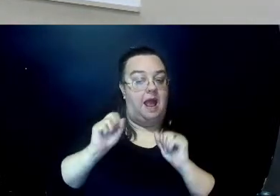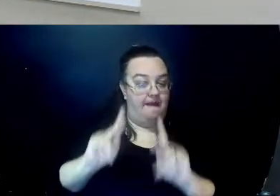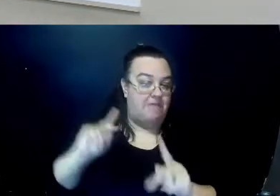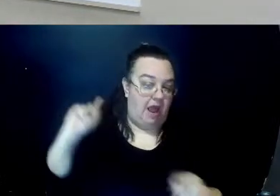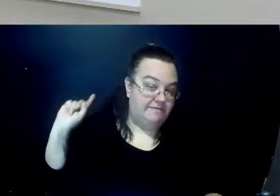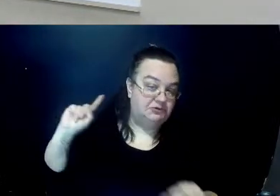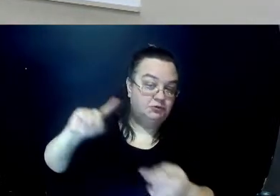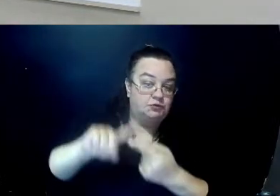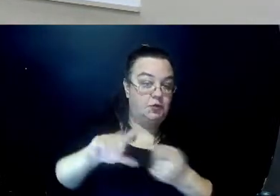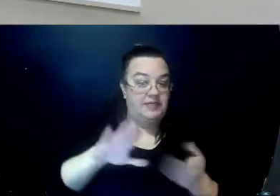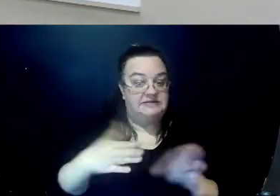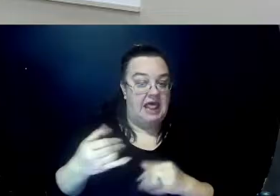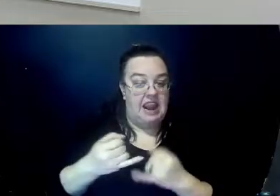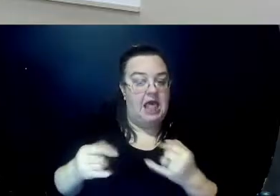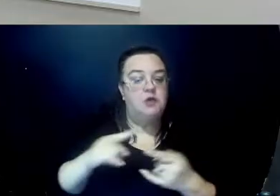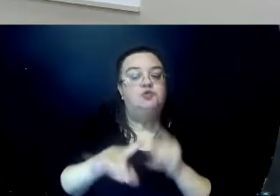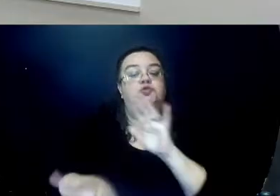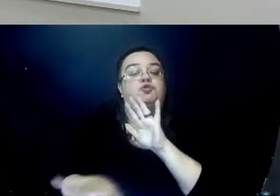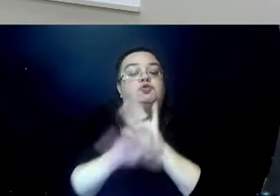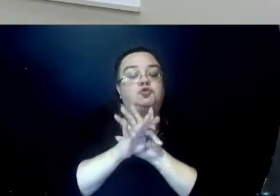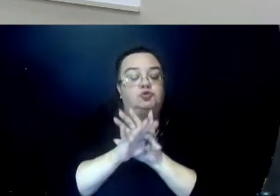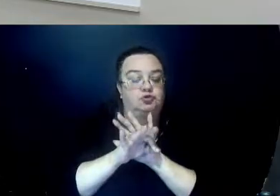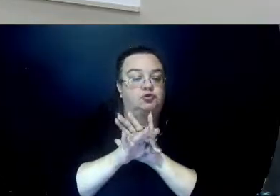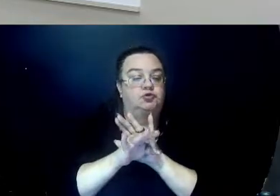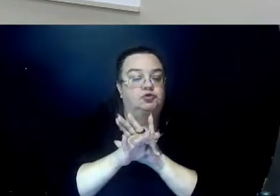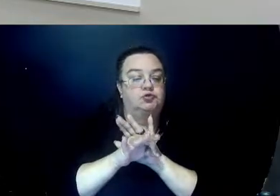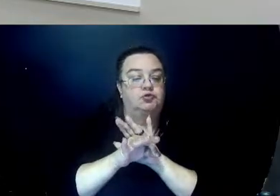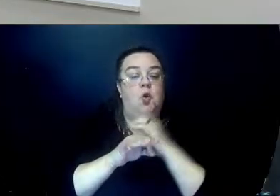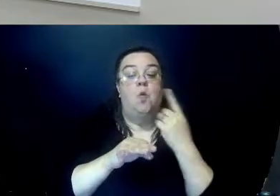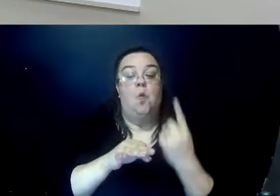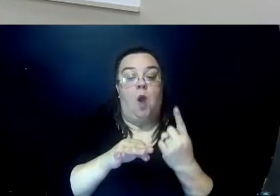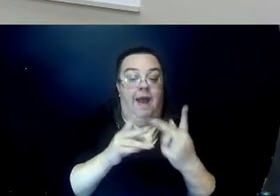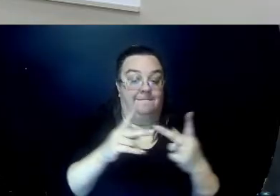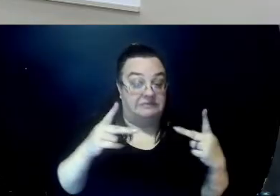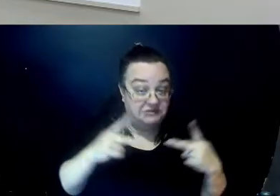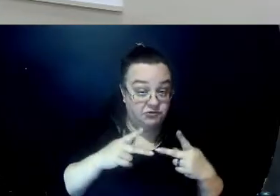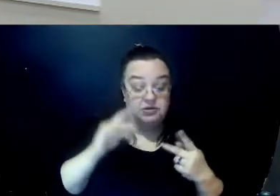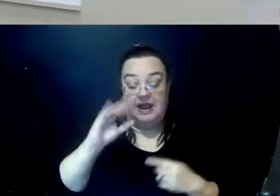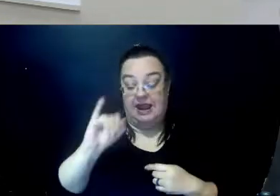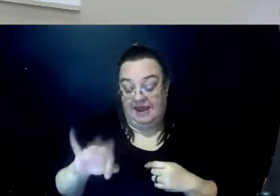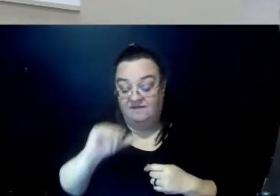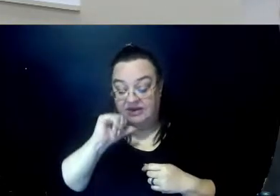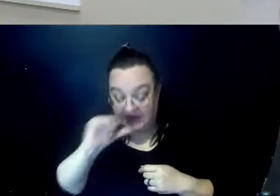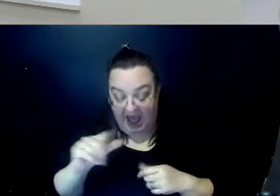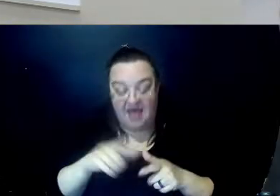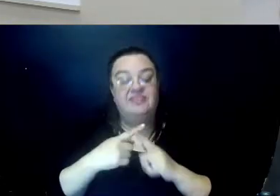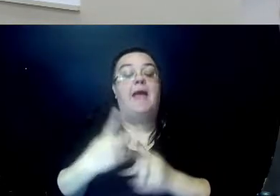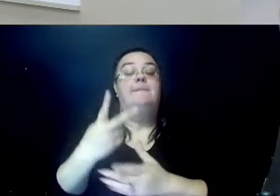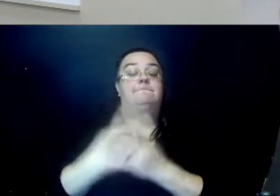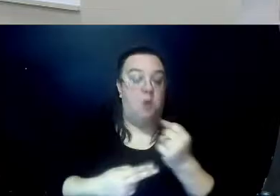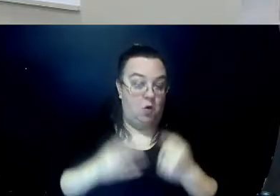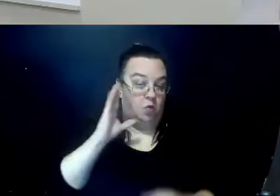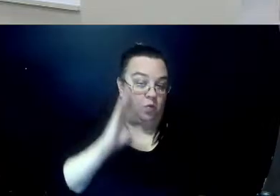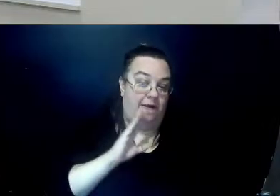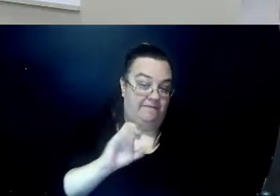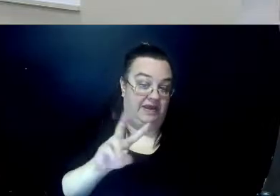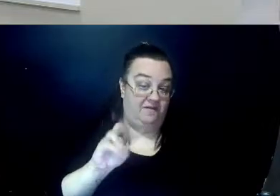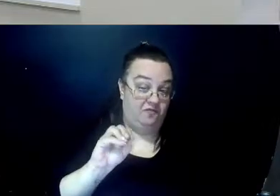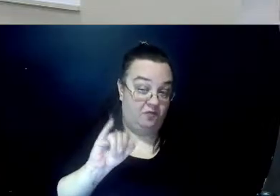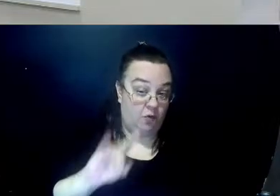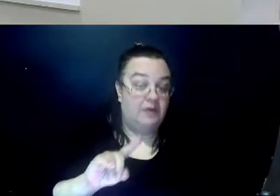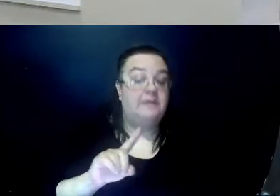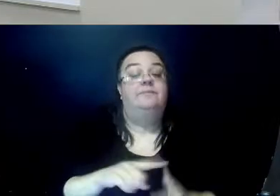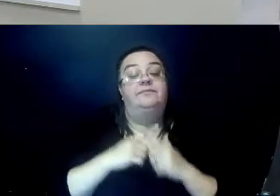the deadline to choose one office, and if not, both would be void. So that then